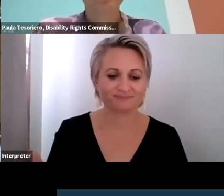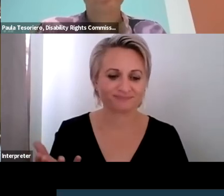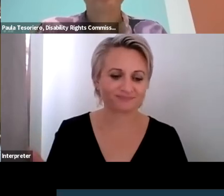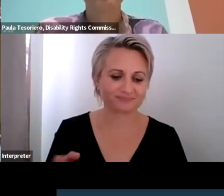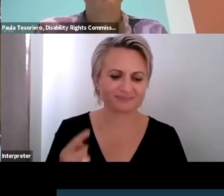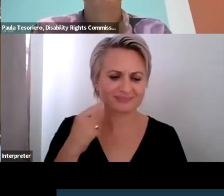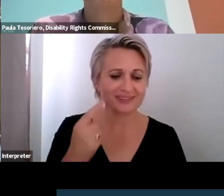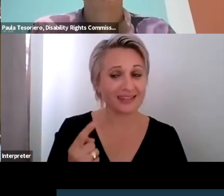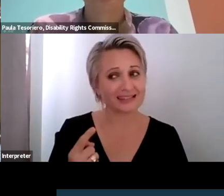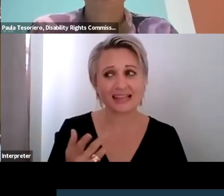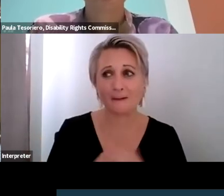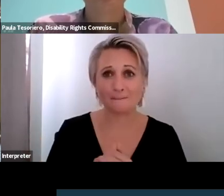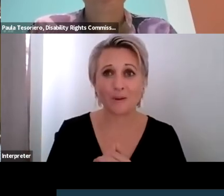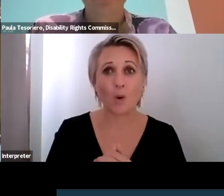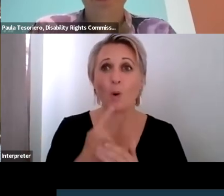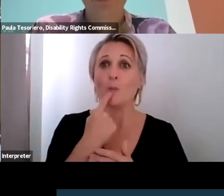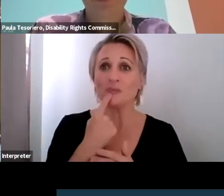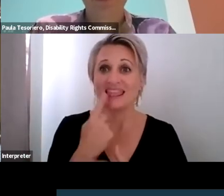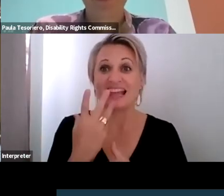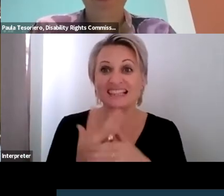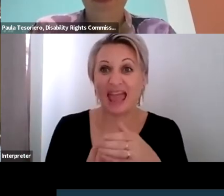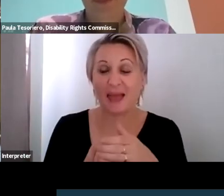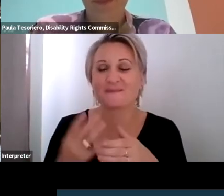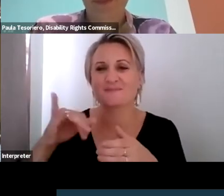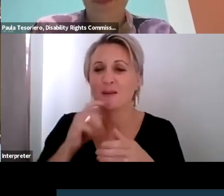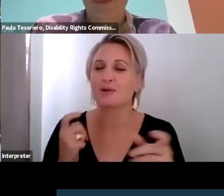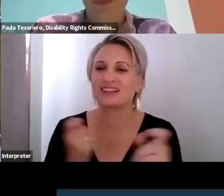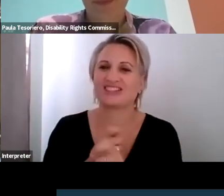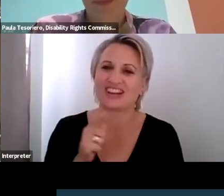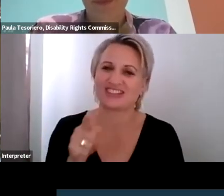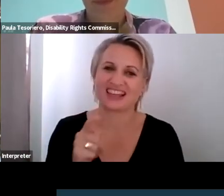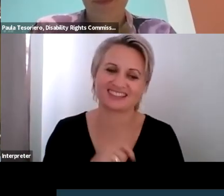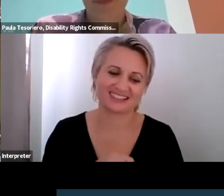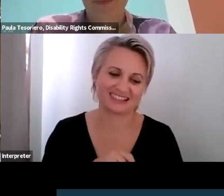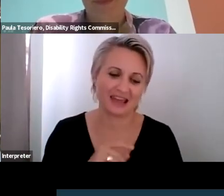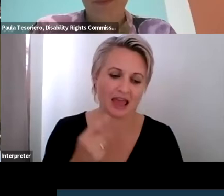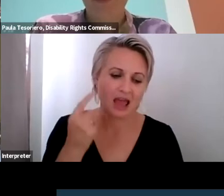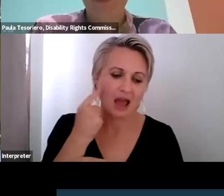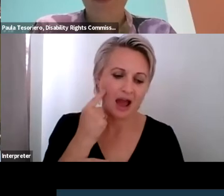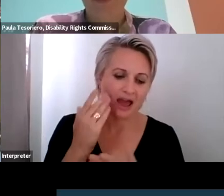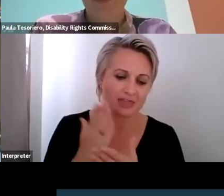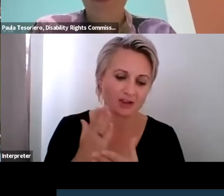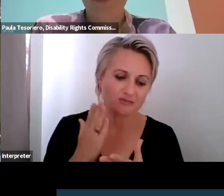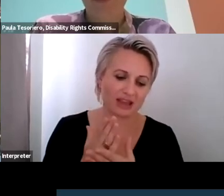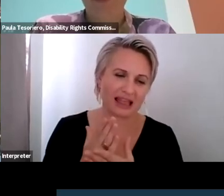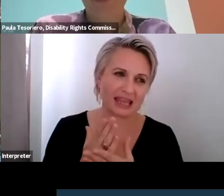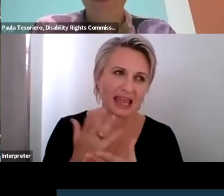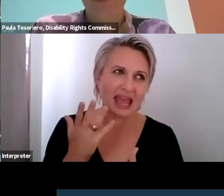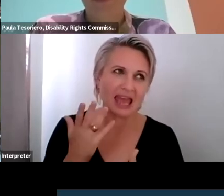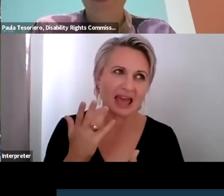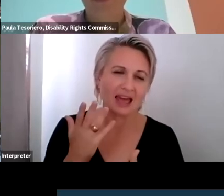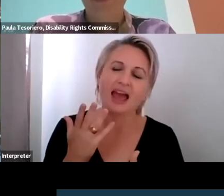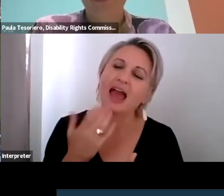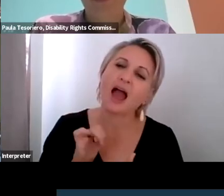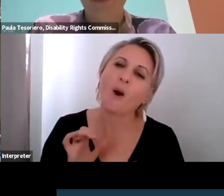that's a fairly sizable gap that we could probably do something about. And which I think the approach that I explained to you the other day that we're taking is we've